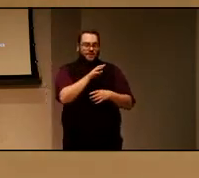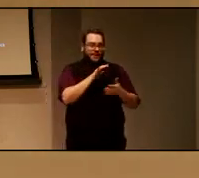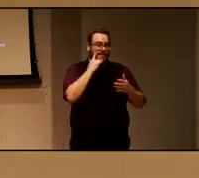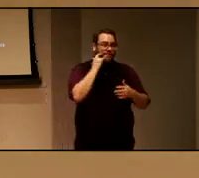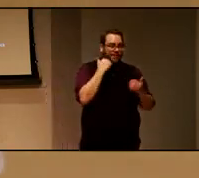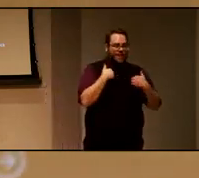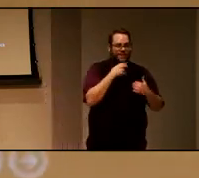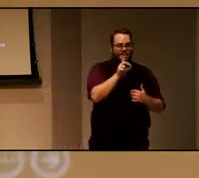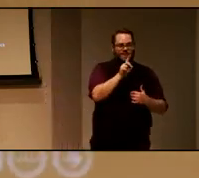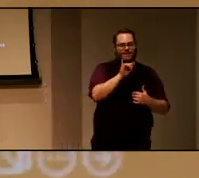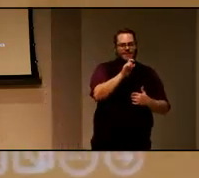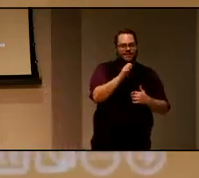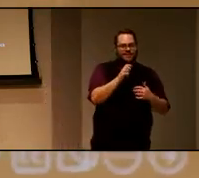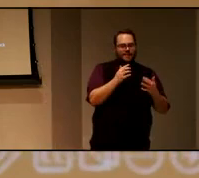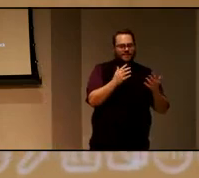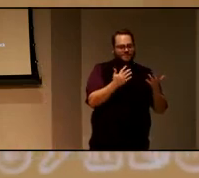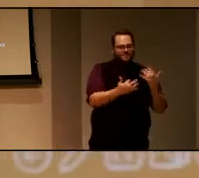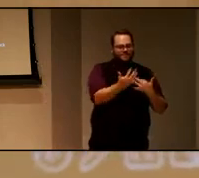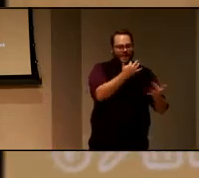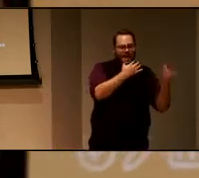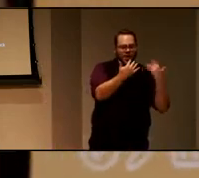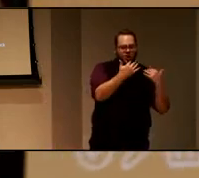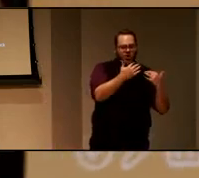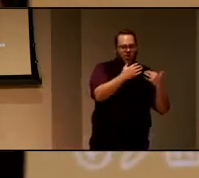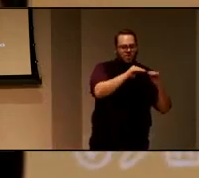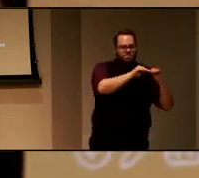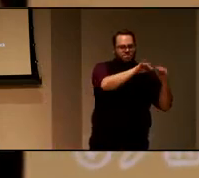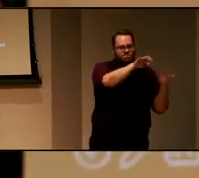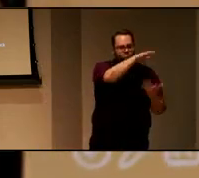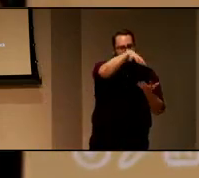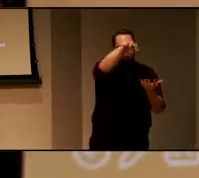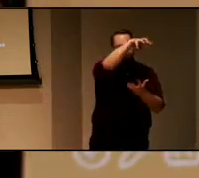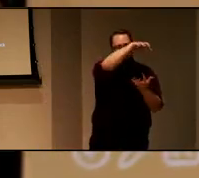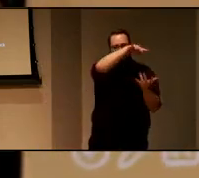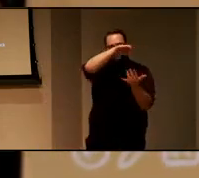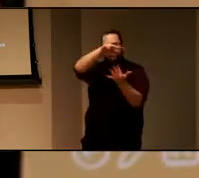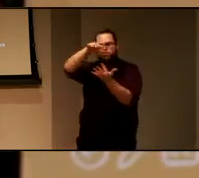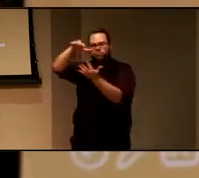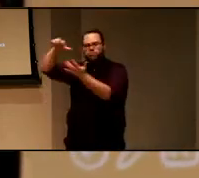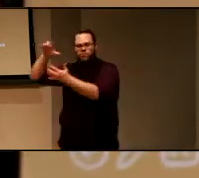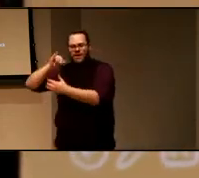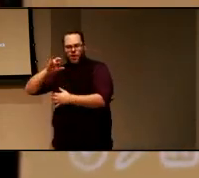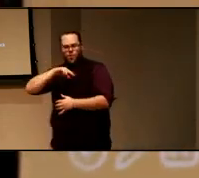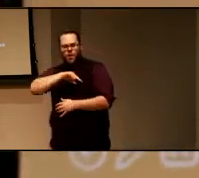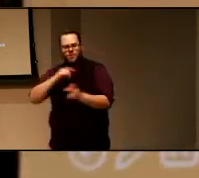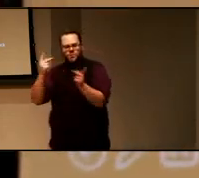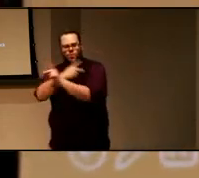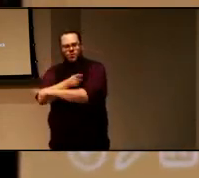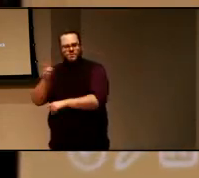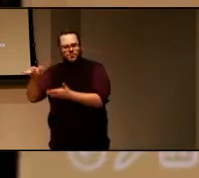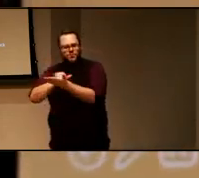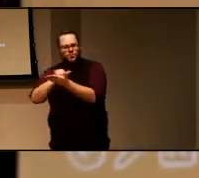California. I saw haziness in our environment because of wildfire smoke that had traveled across the country.